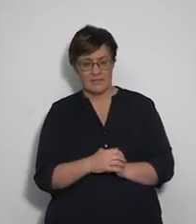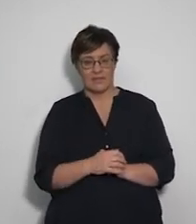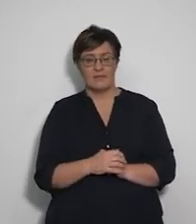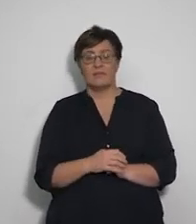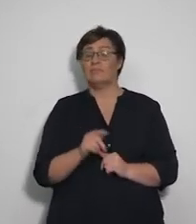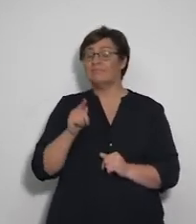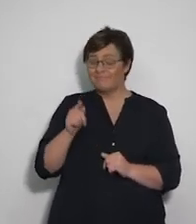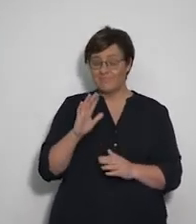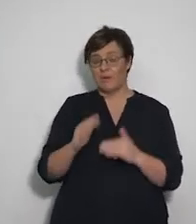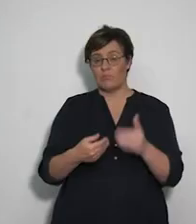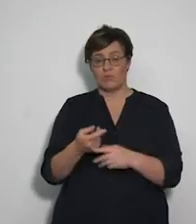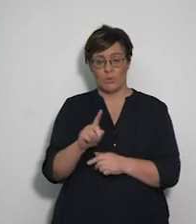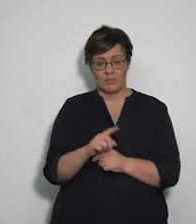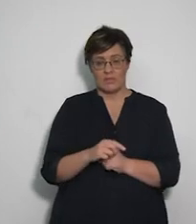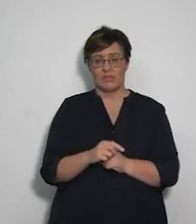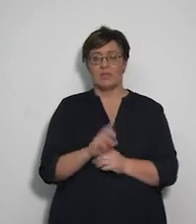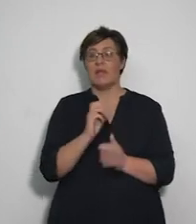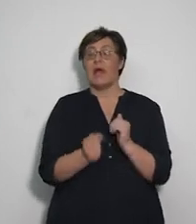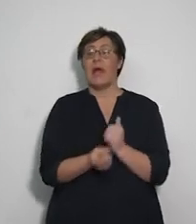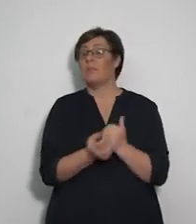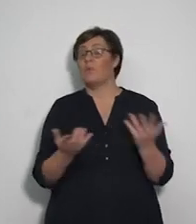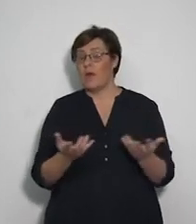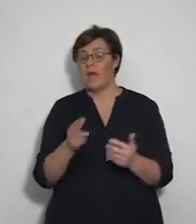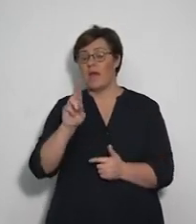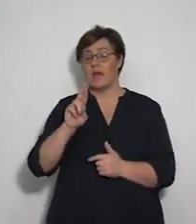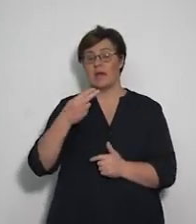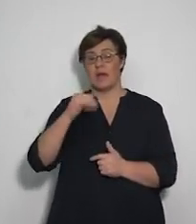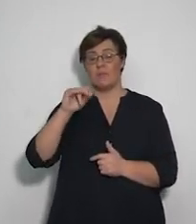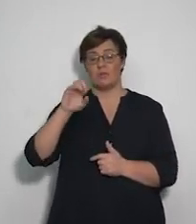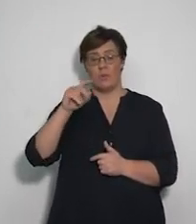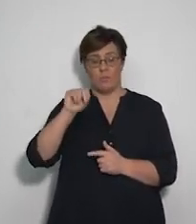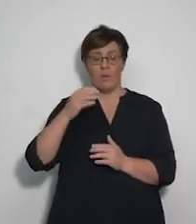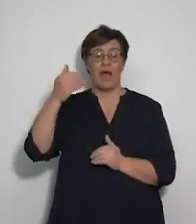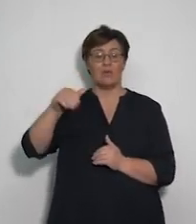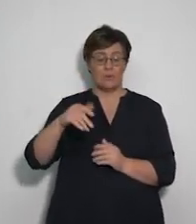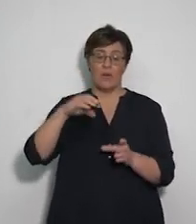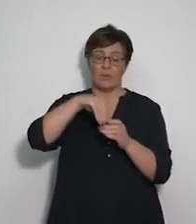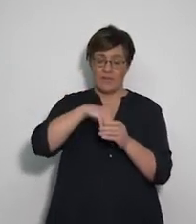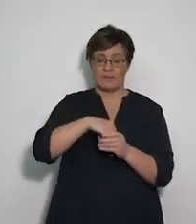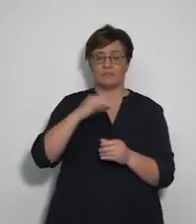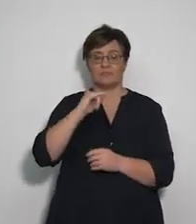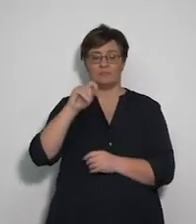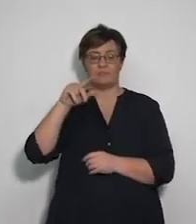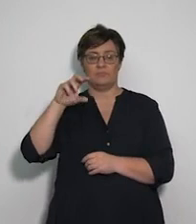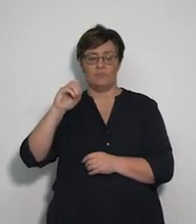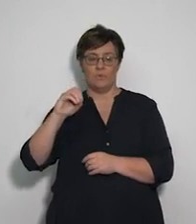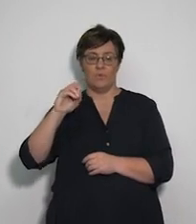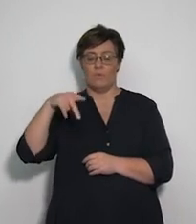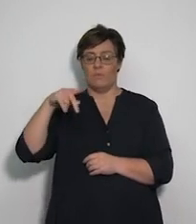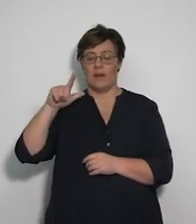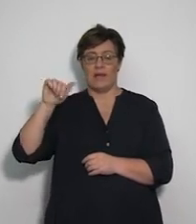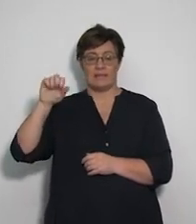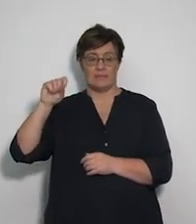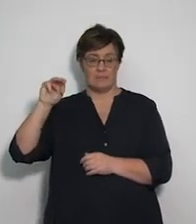as I mentioned, this process is certainly happening at the ribosomes outside in the cytoplasm. So that process